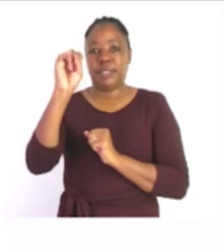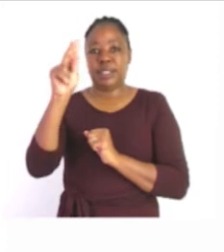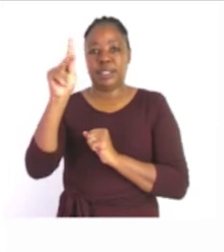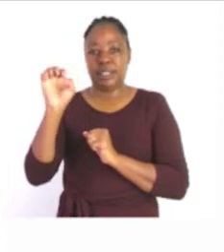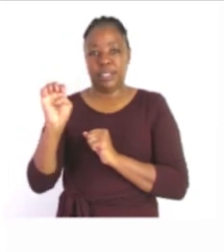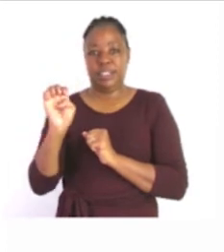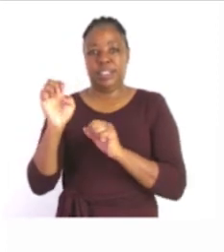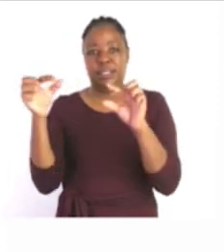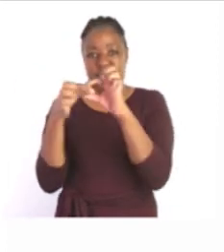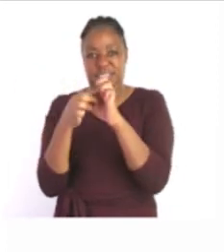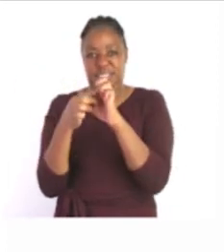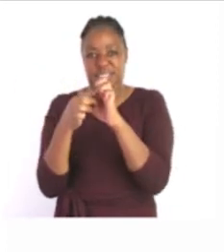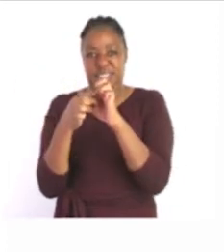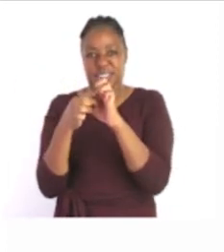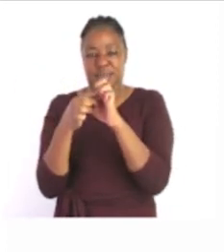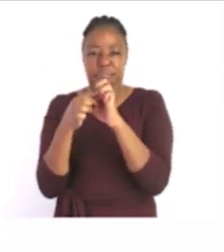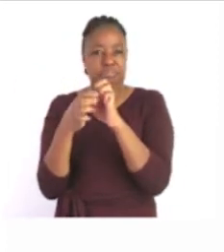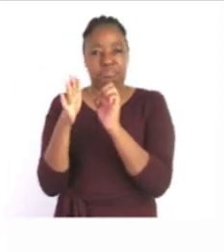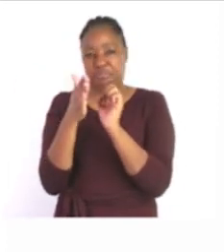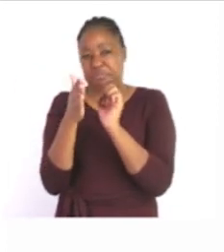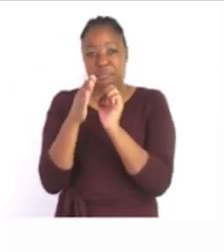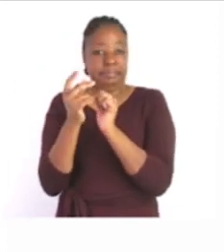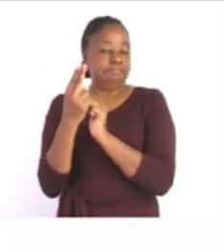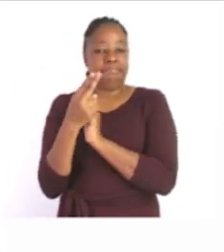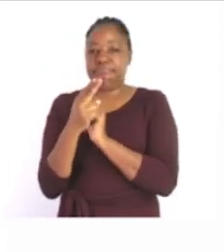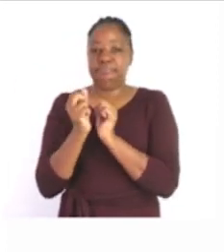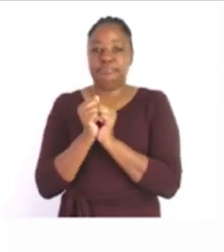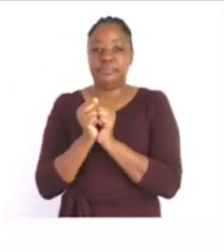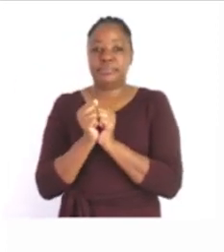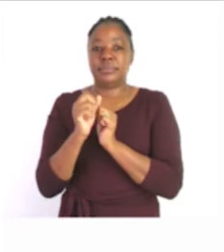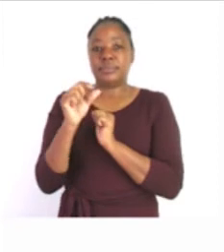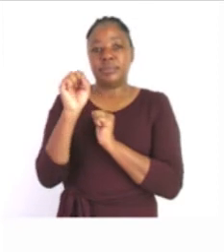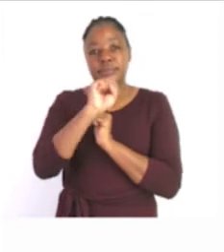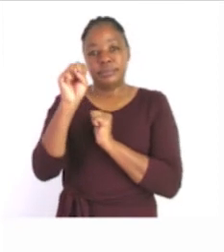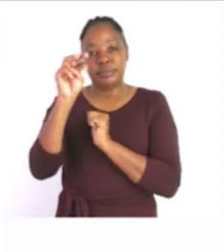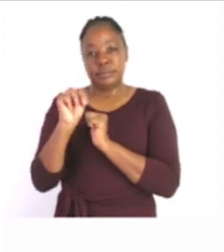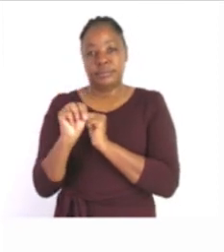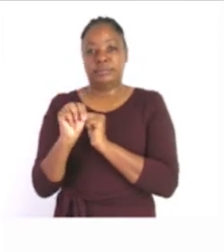That sounds like a made-up word as well. Then we have smile.